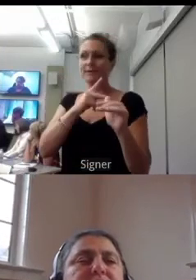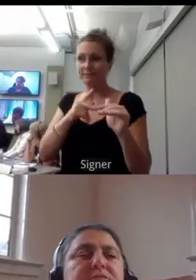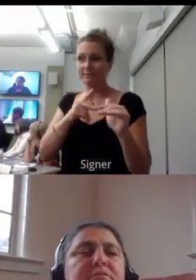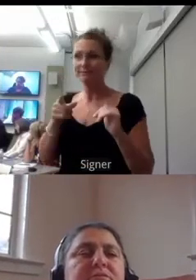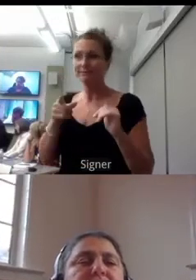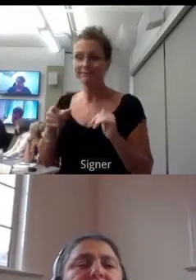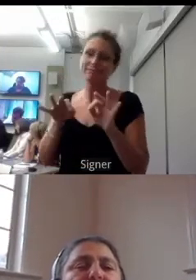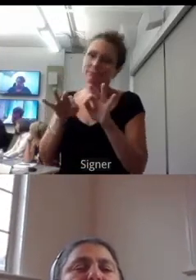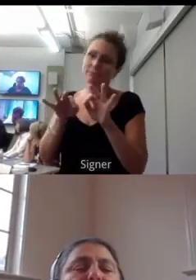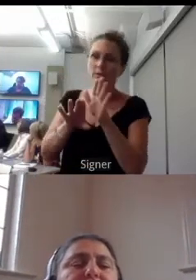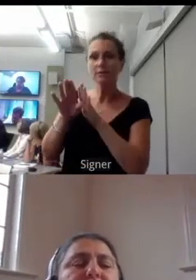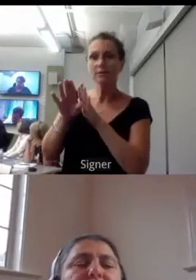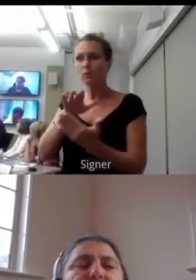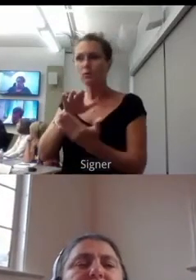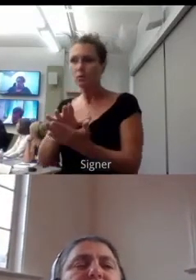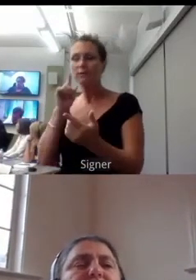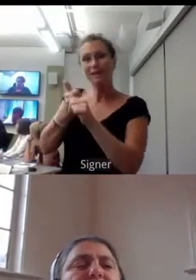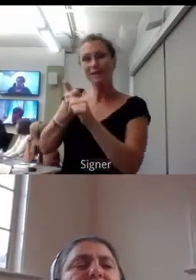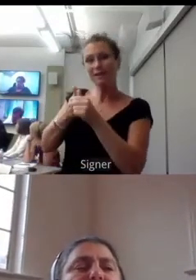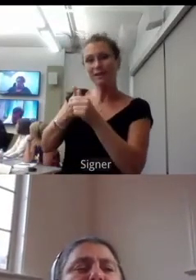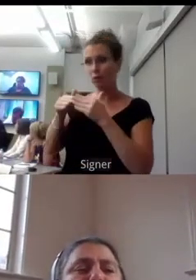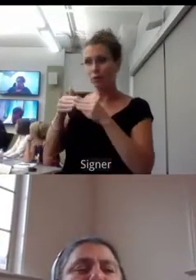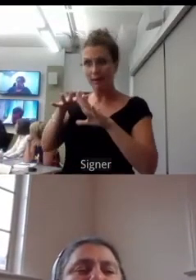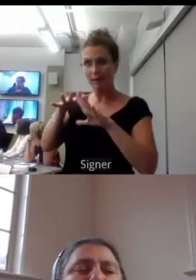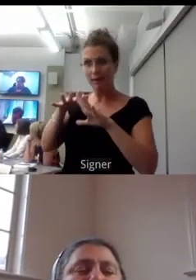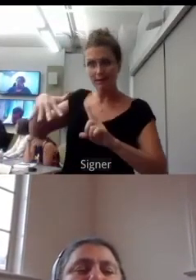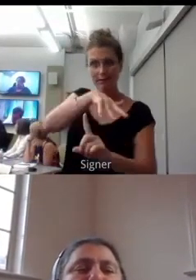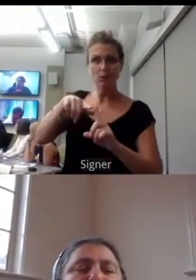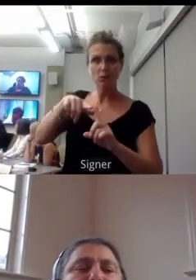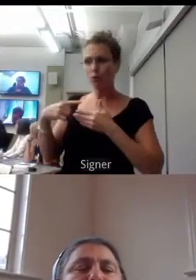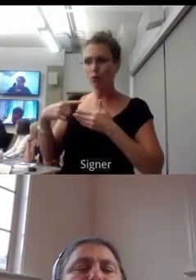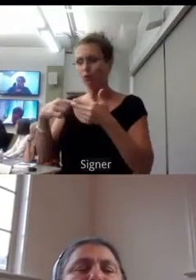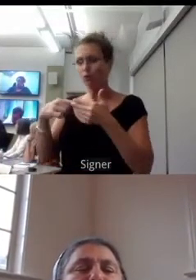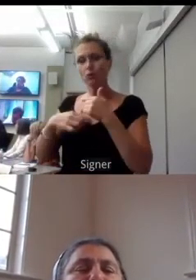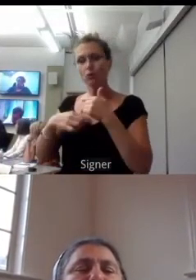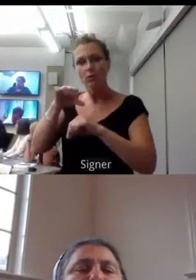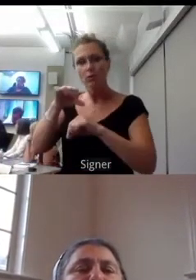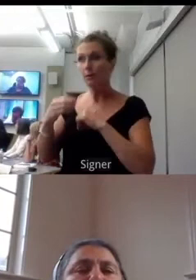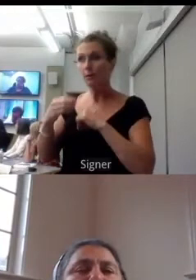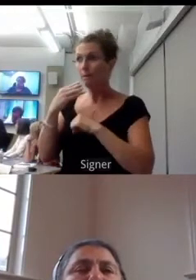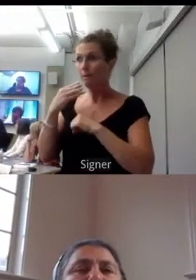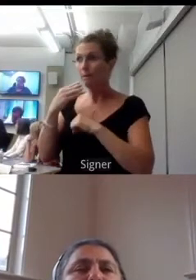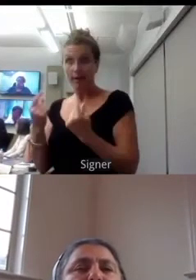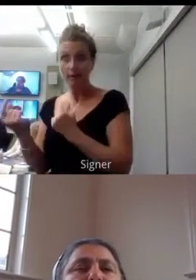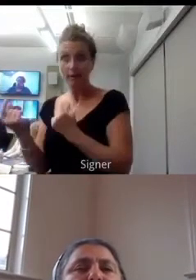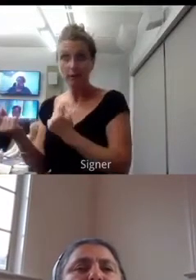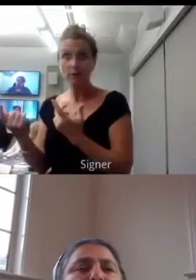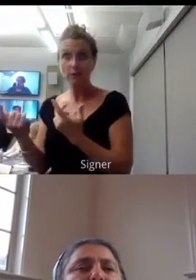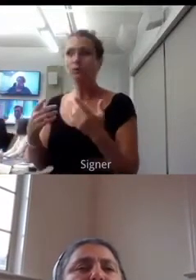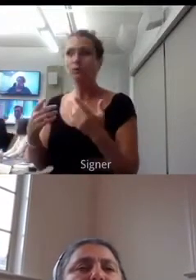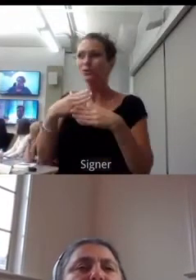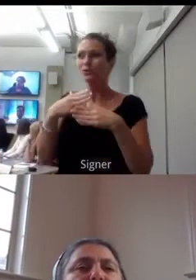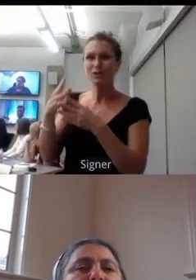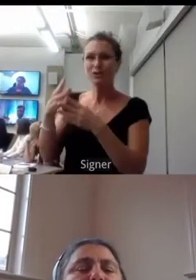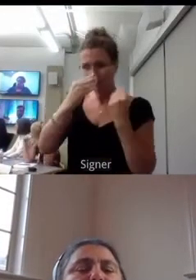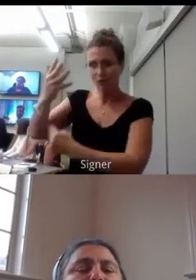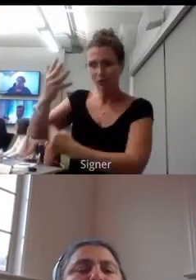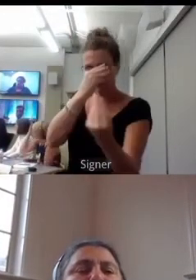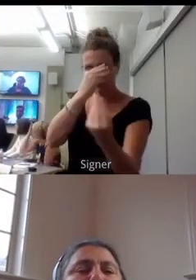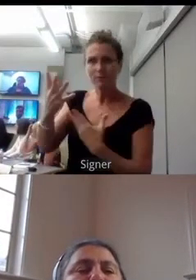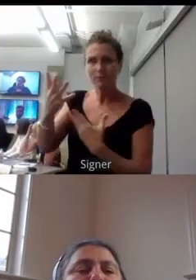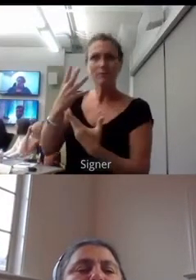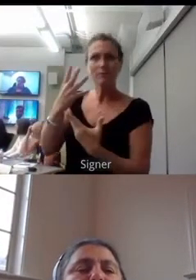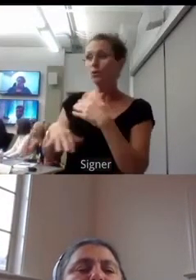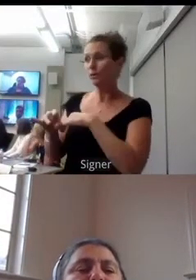to talk to one another, to share best practices. That you could find a municipality that was doing some